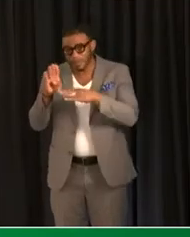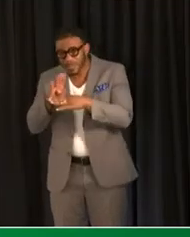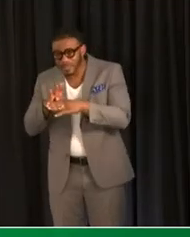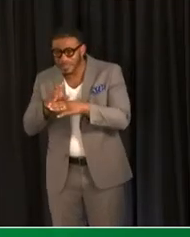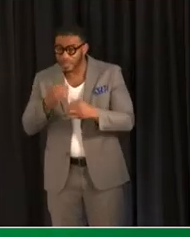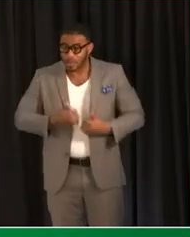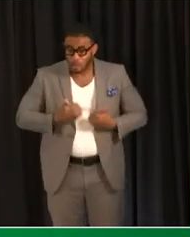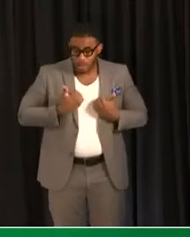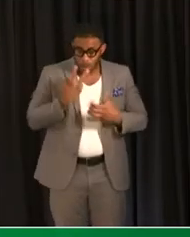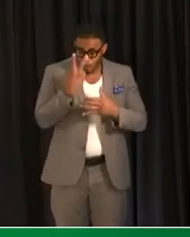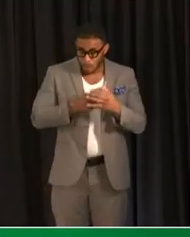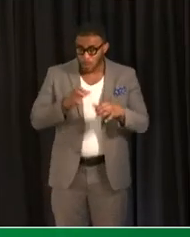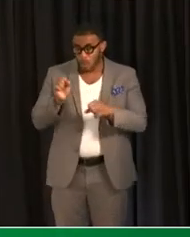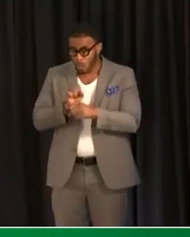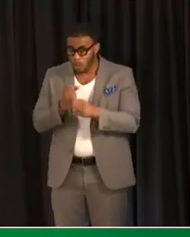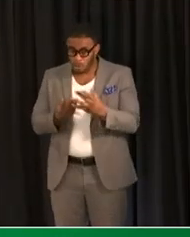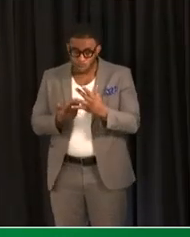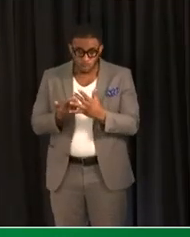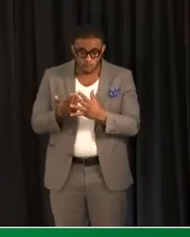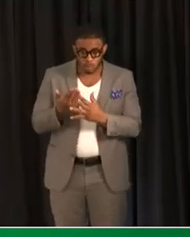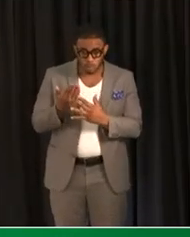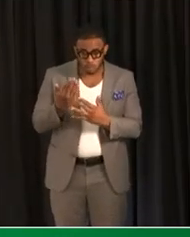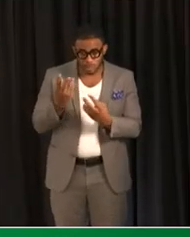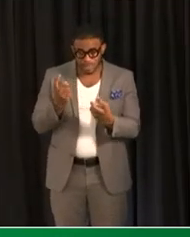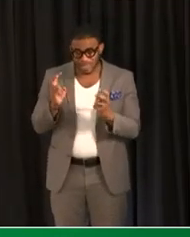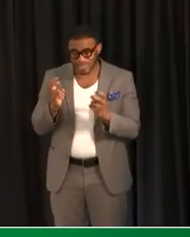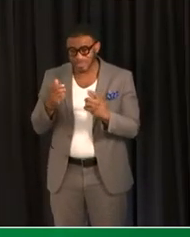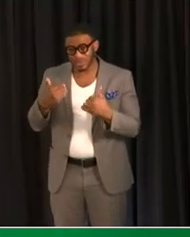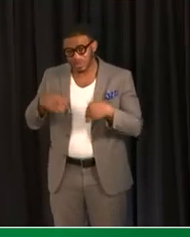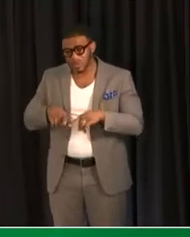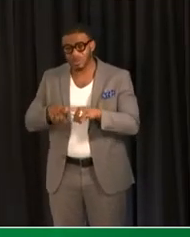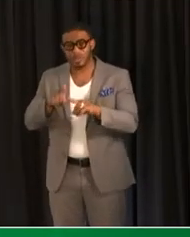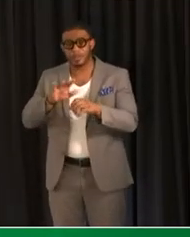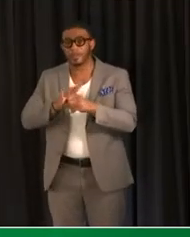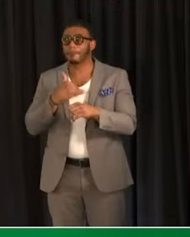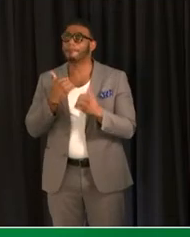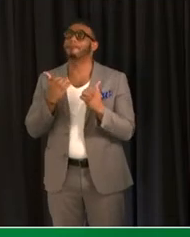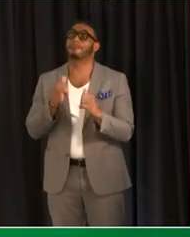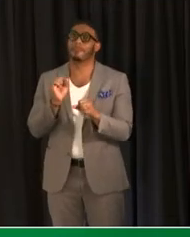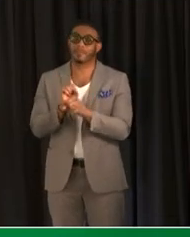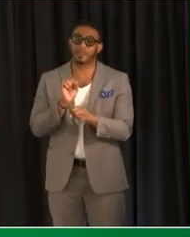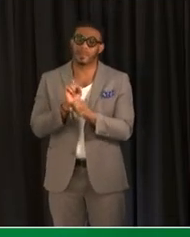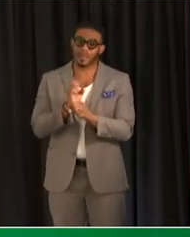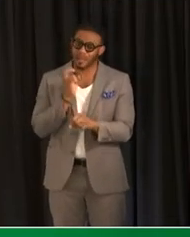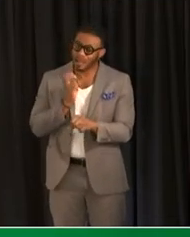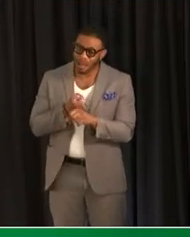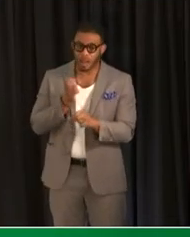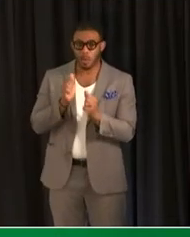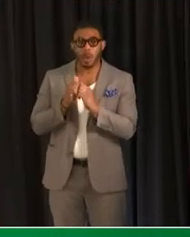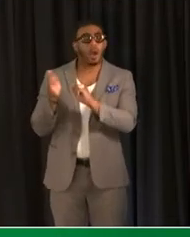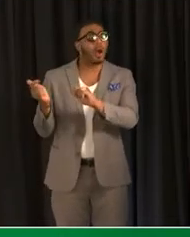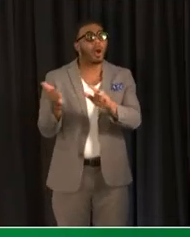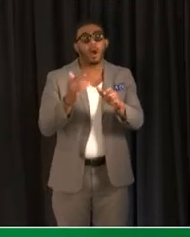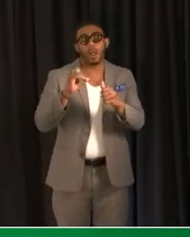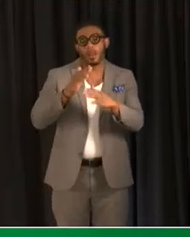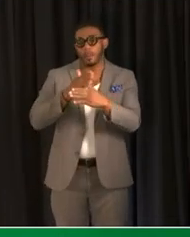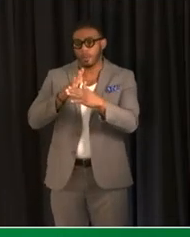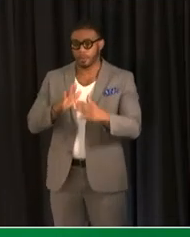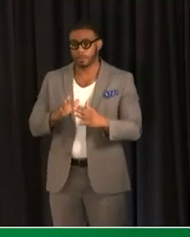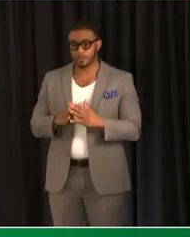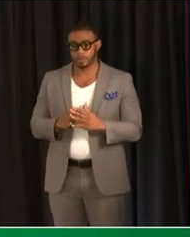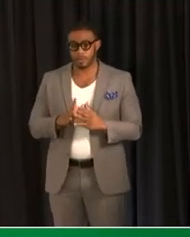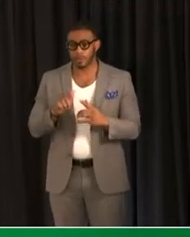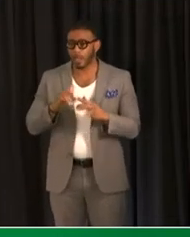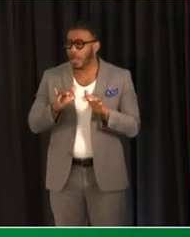and residents have been working through these issues throughout the pandemic. And so we've tried to work through with all of our